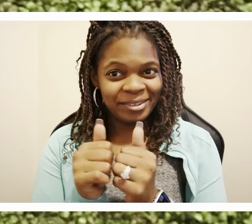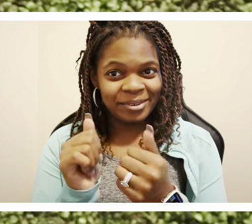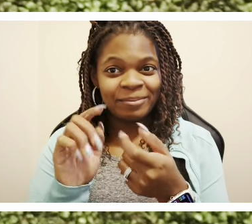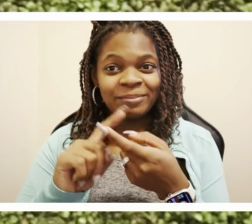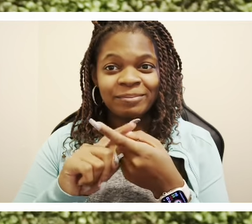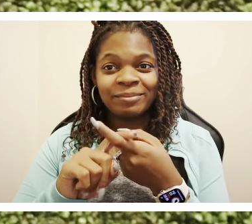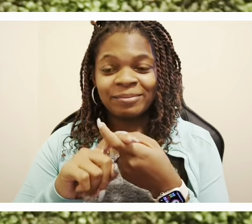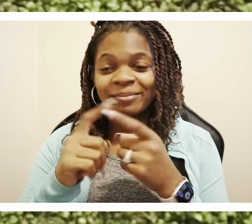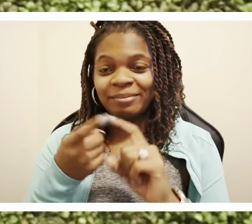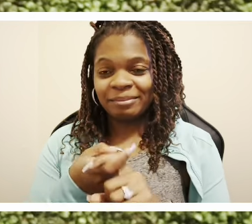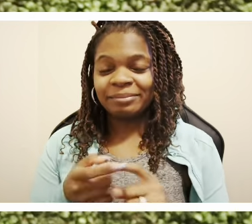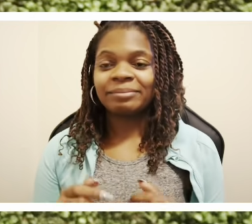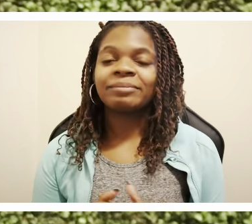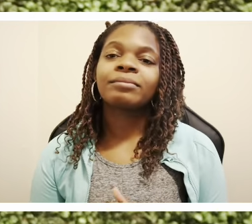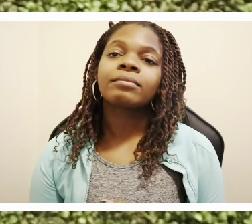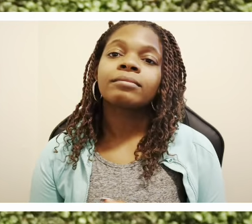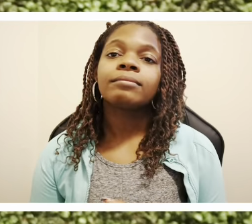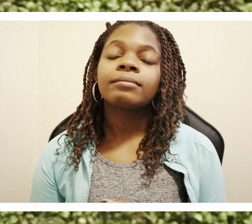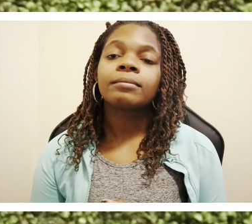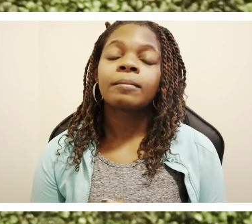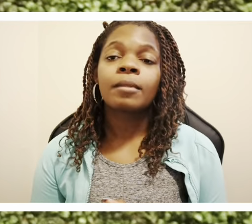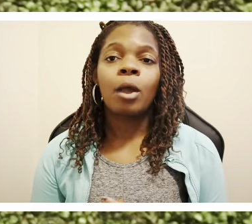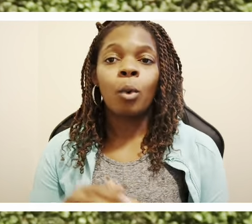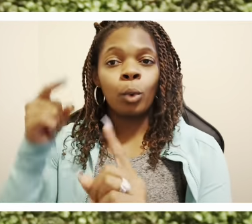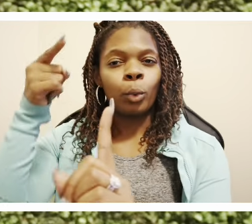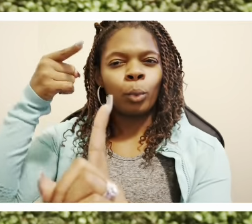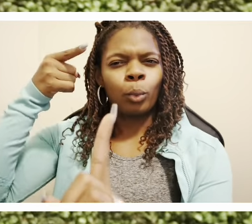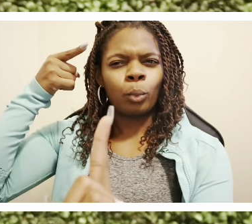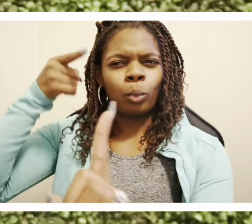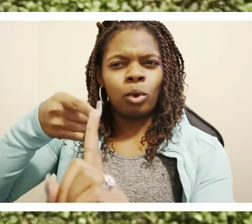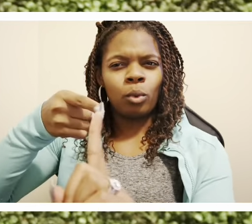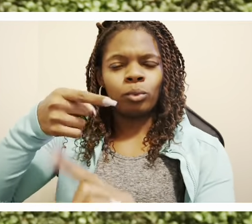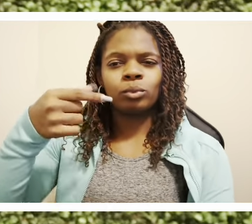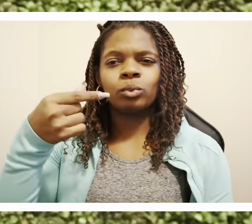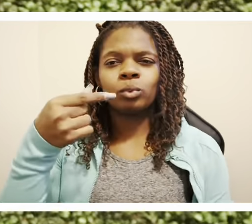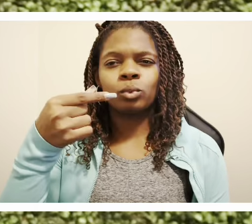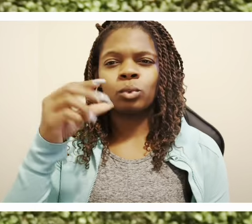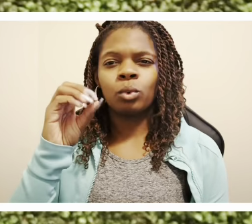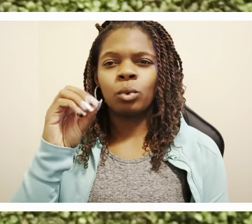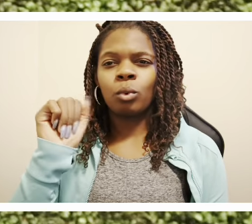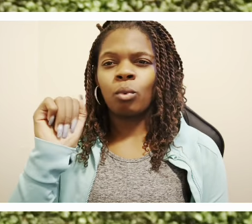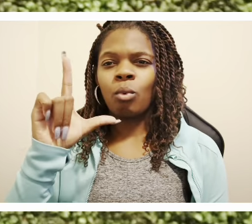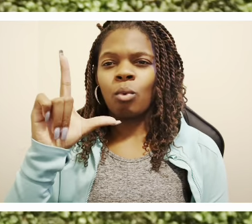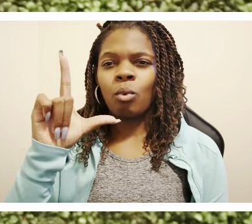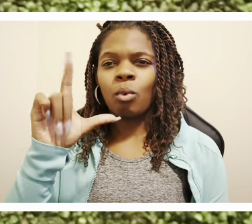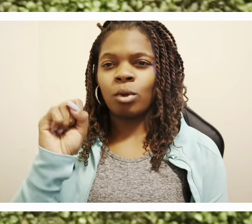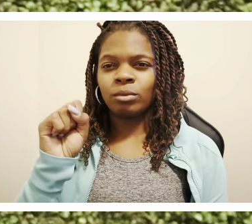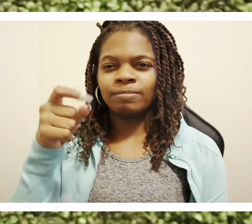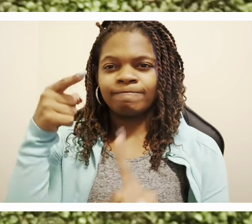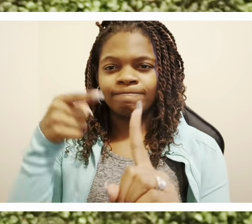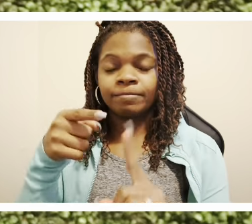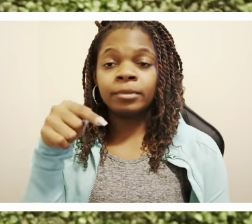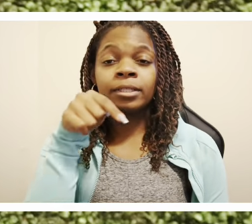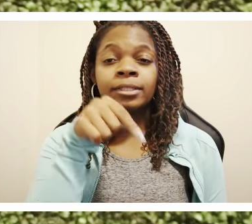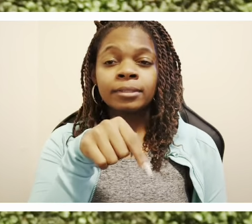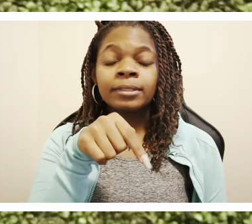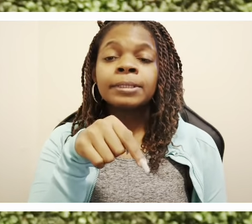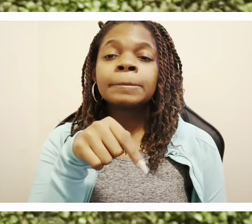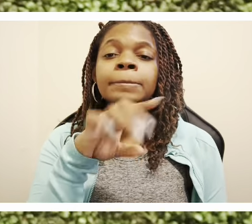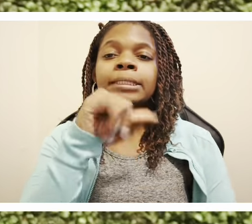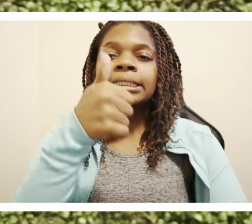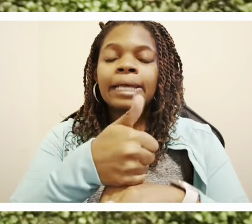to goals, the Apple Watch has it where your goal for the day to get you moving is to